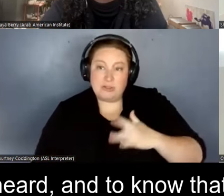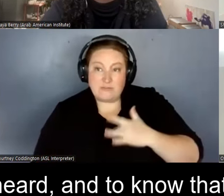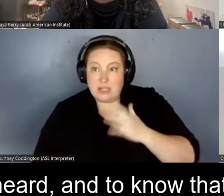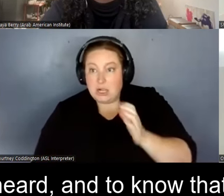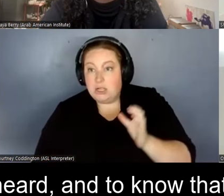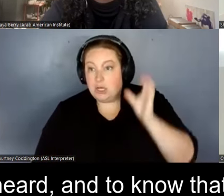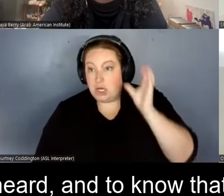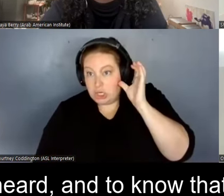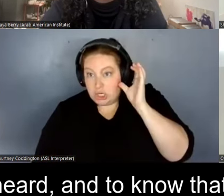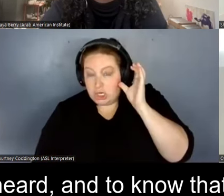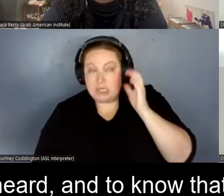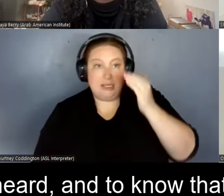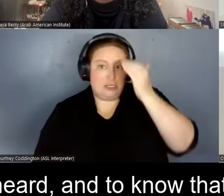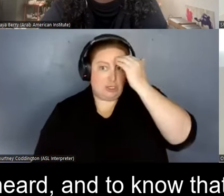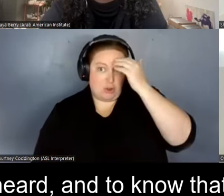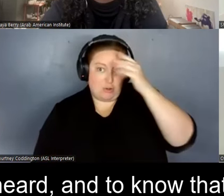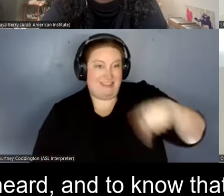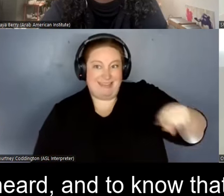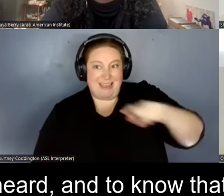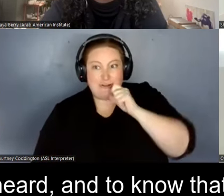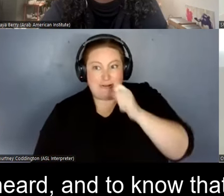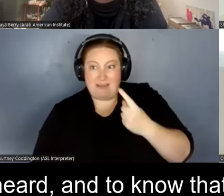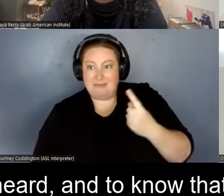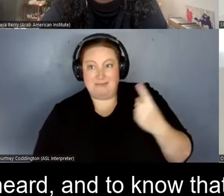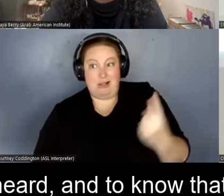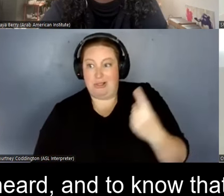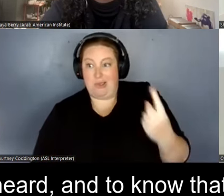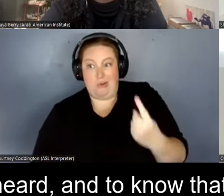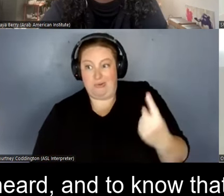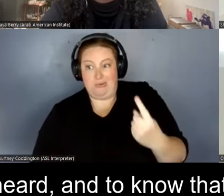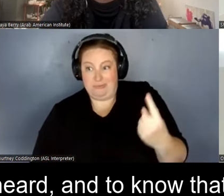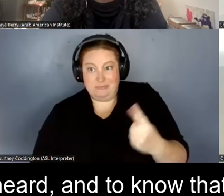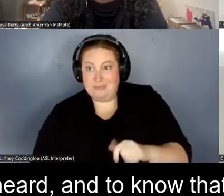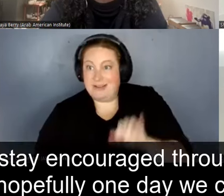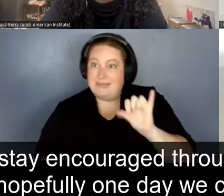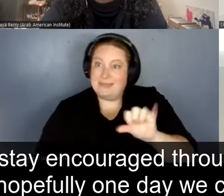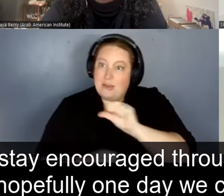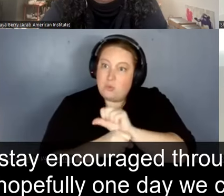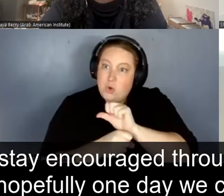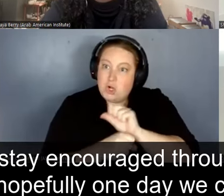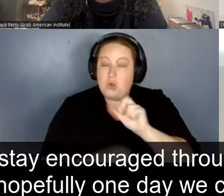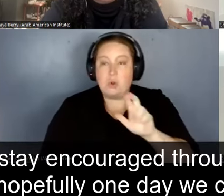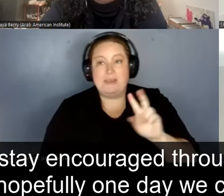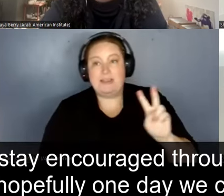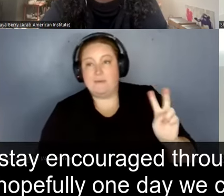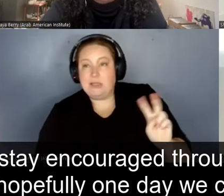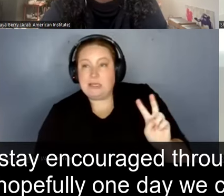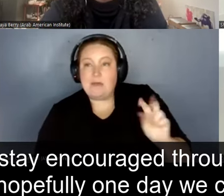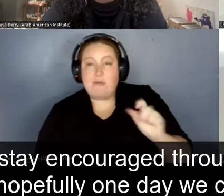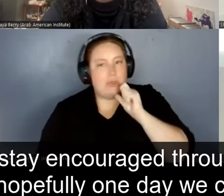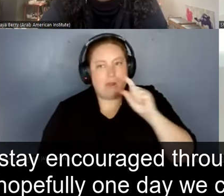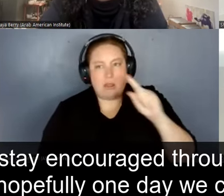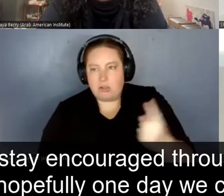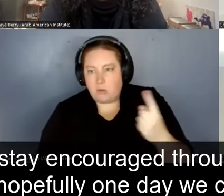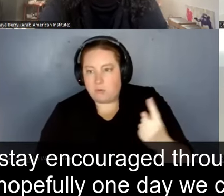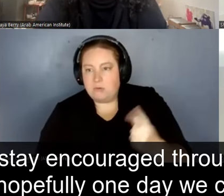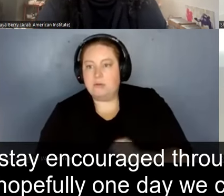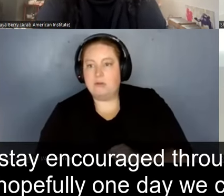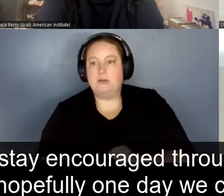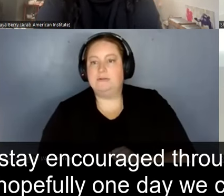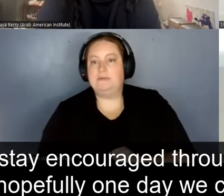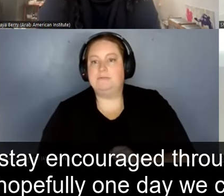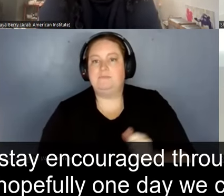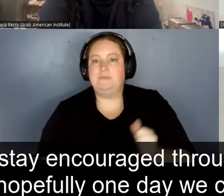know that they are not alone in this, this line of work or being a victim. And that is my, I try to